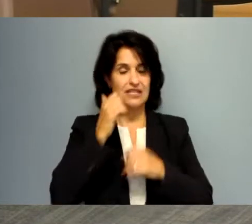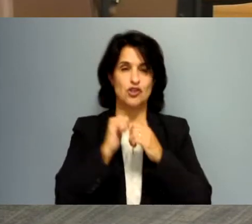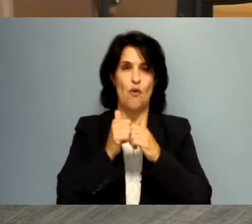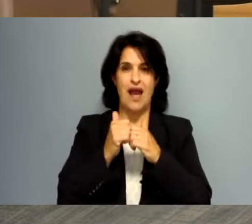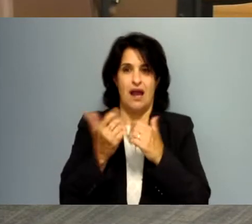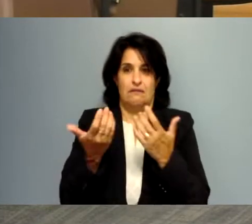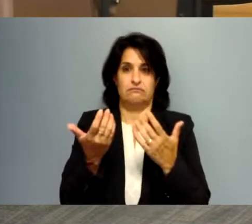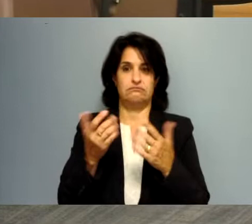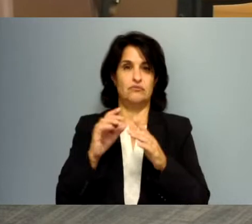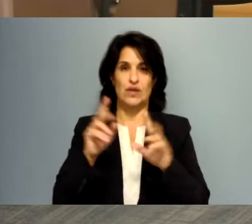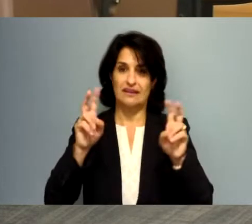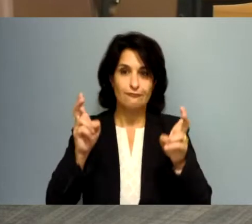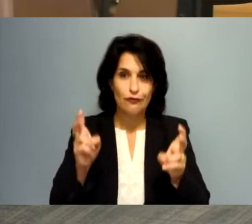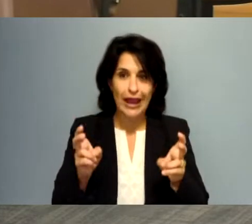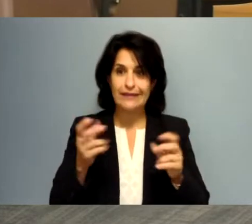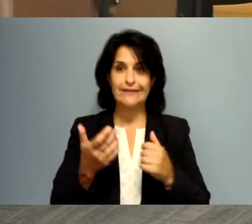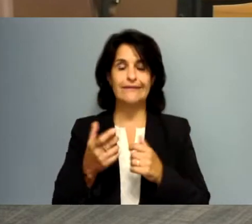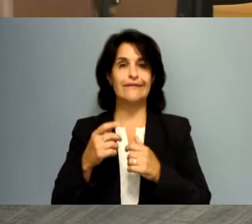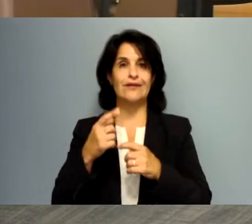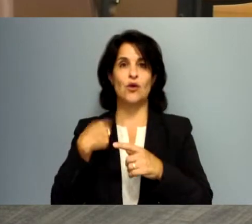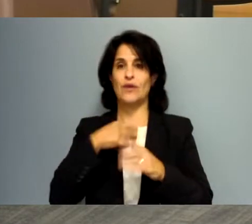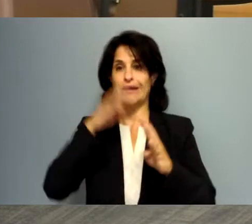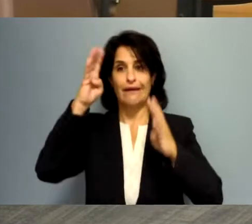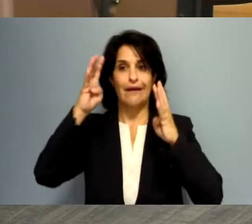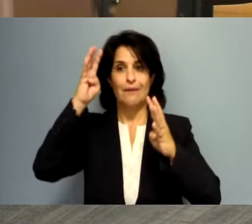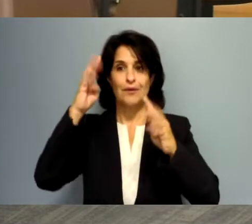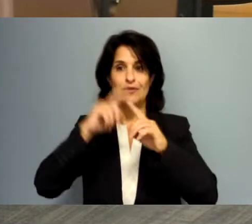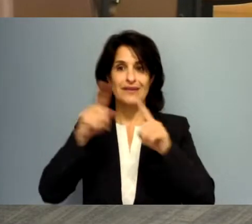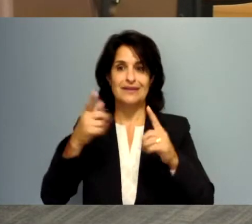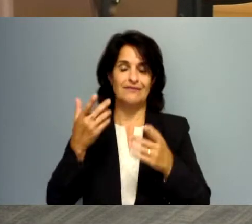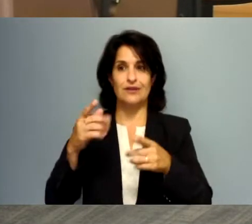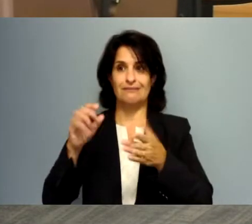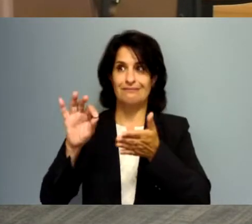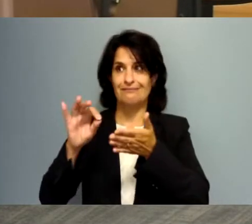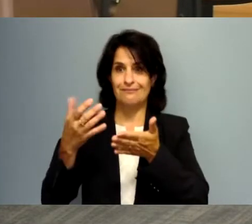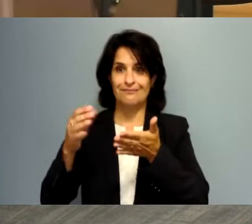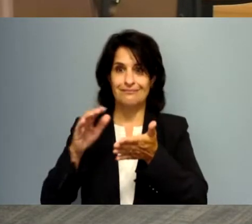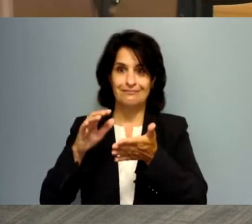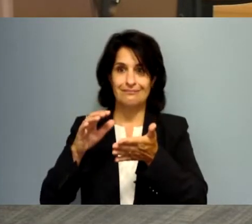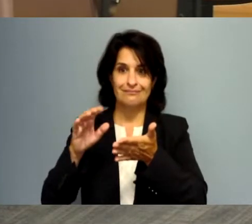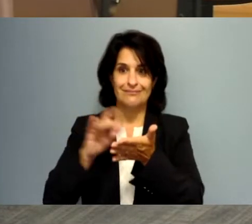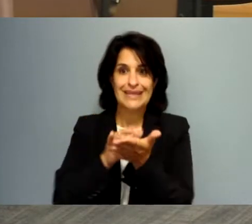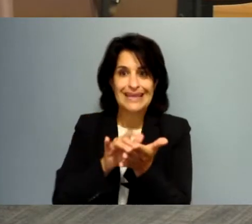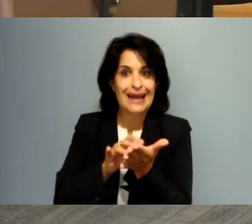the same, or we can come up with a different calculation if you prefer.